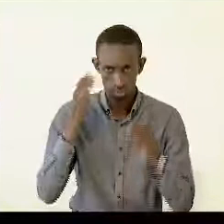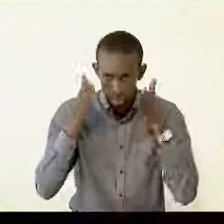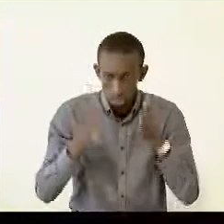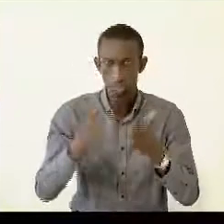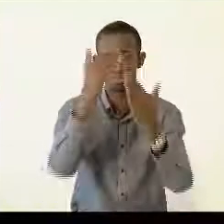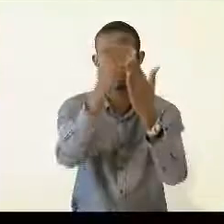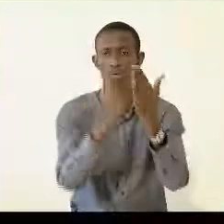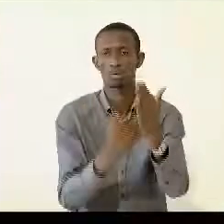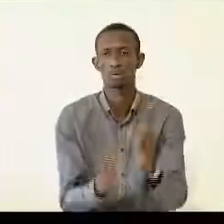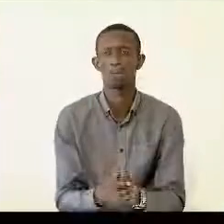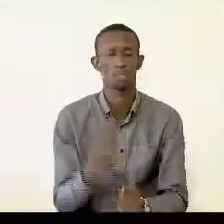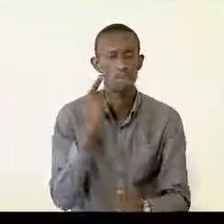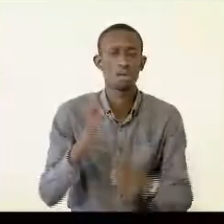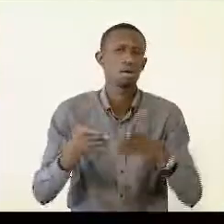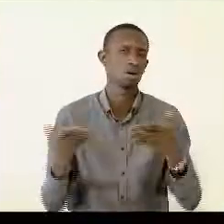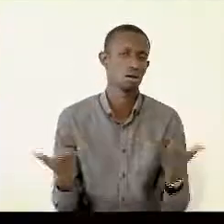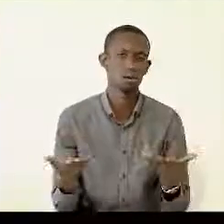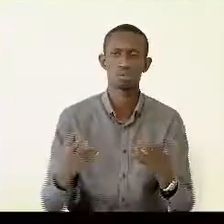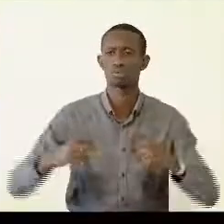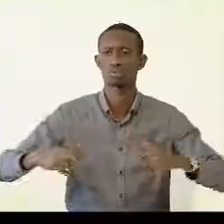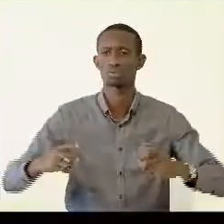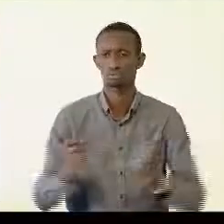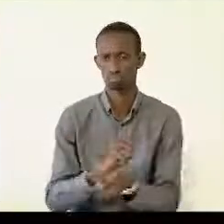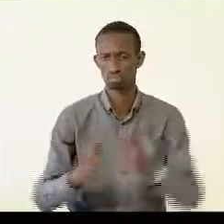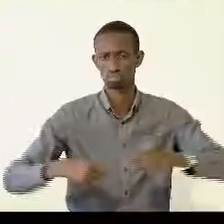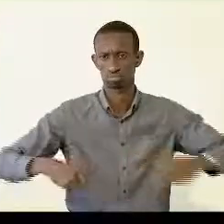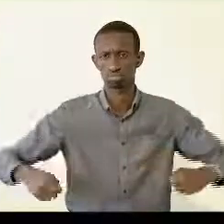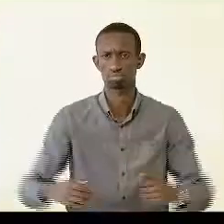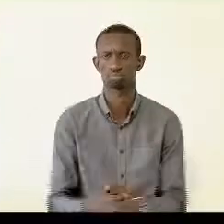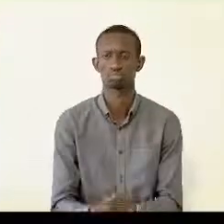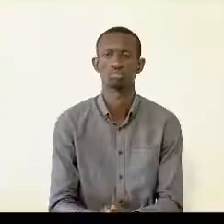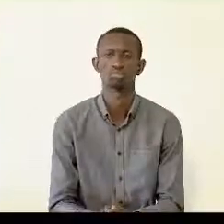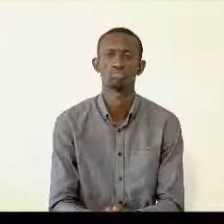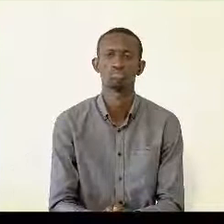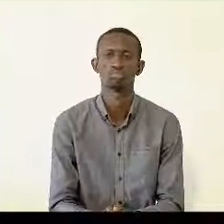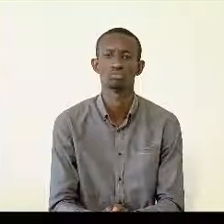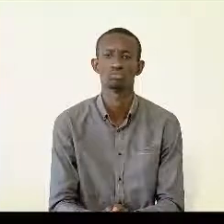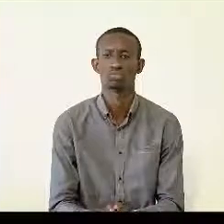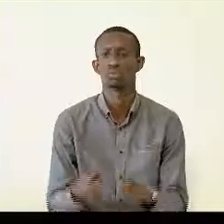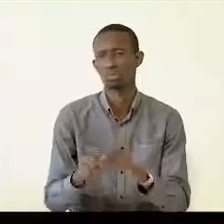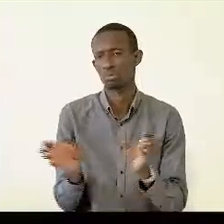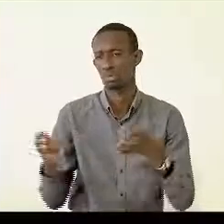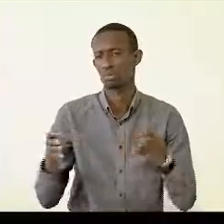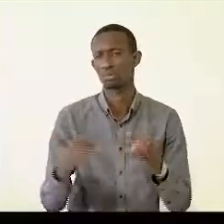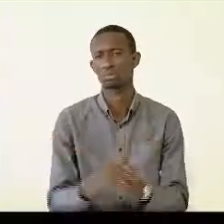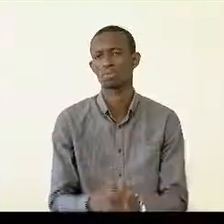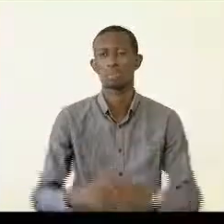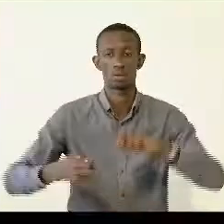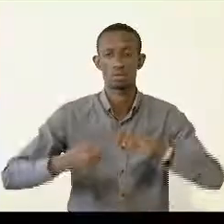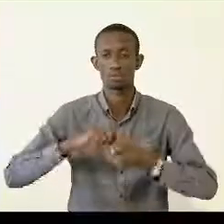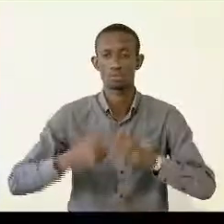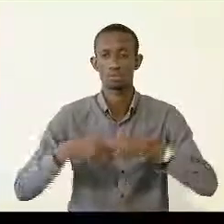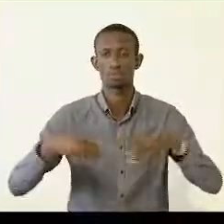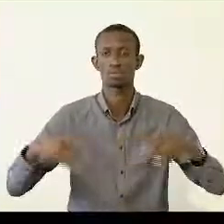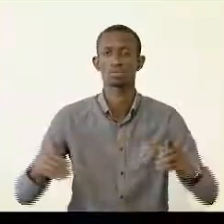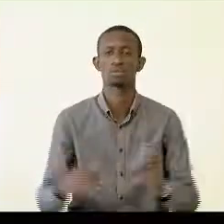details and look at how these elements react as well as their compounds, the physical